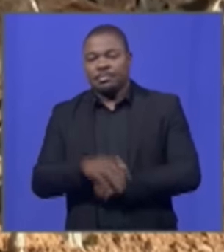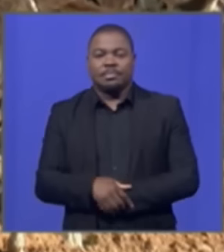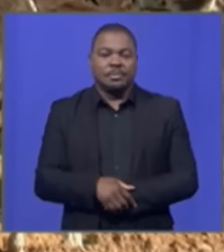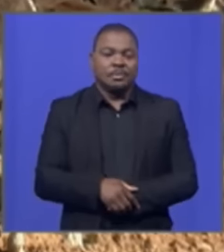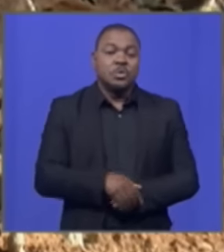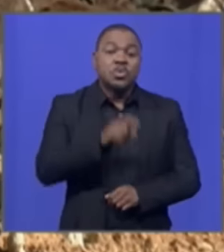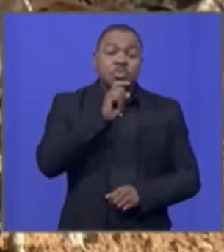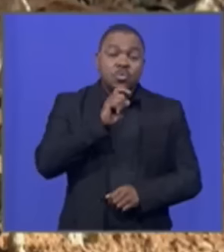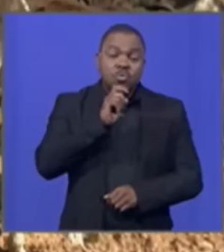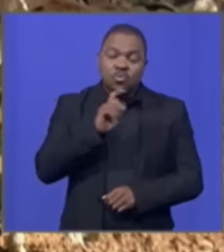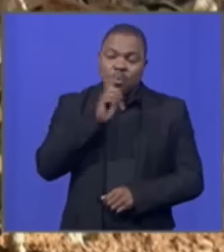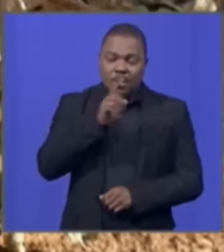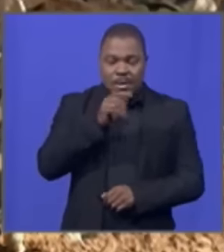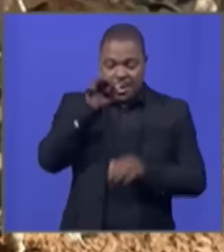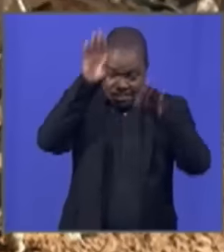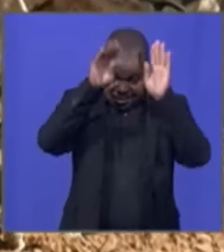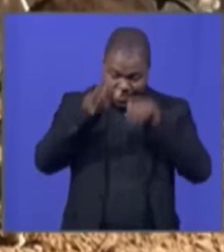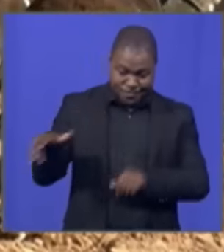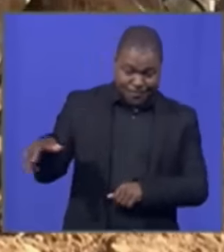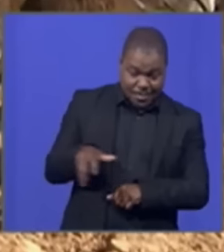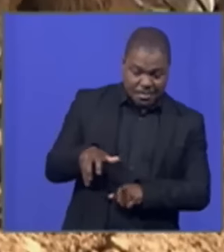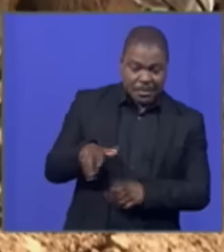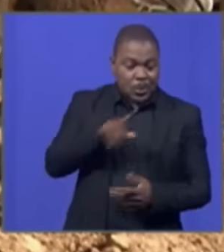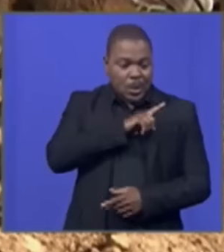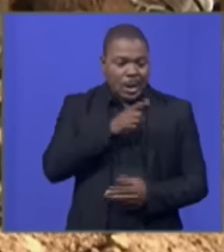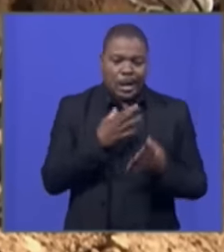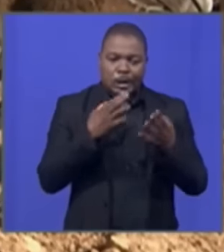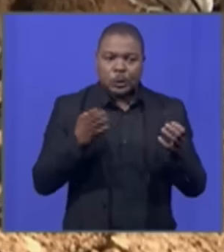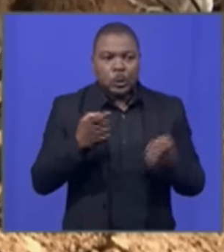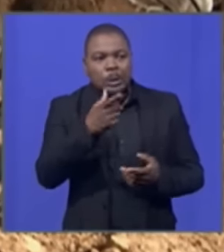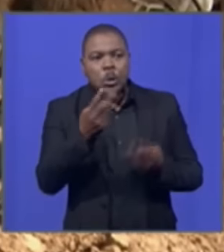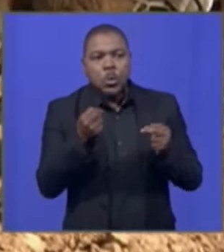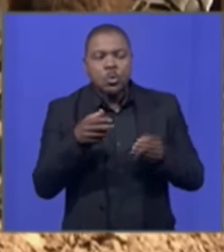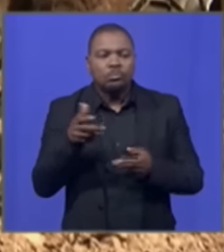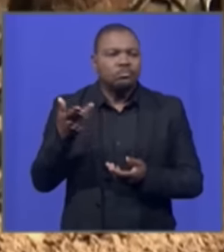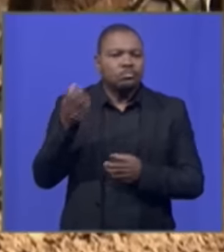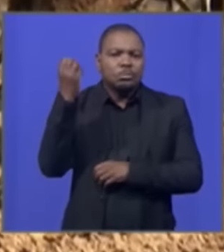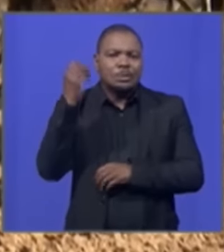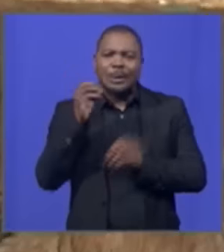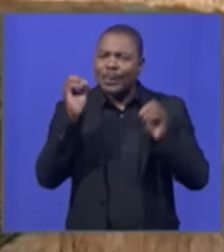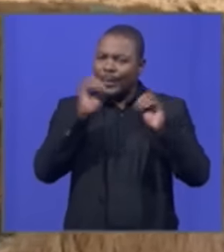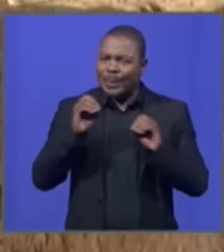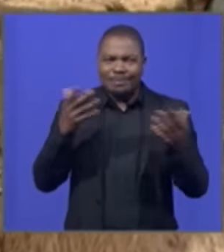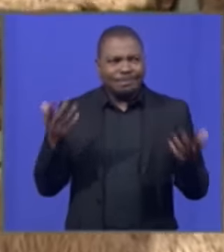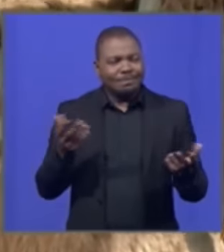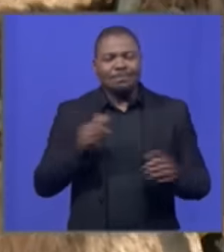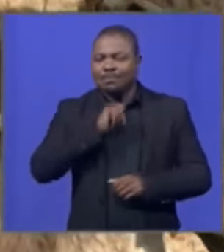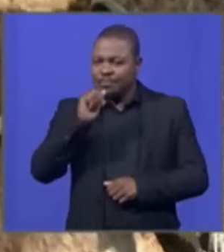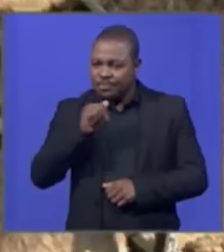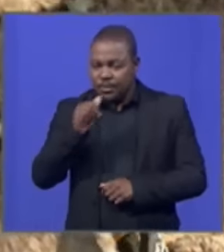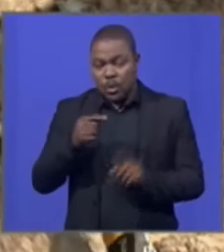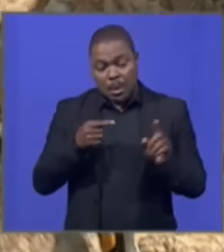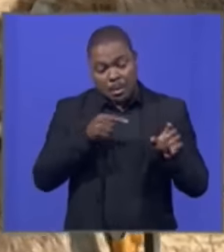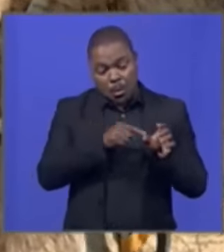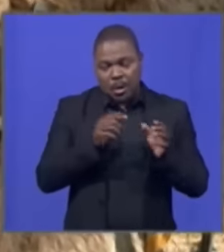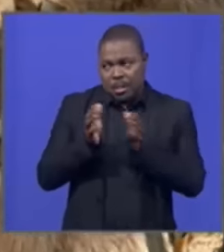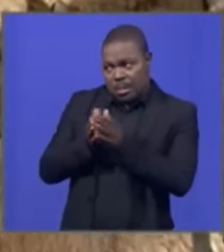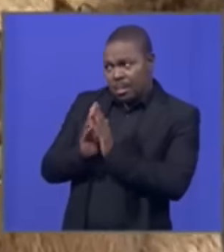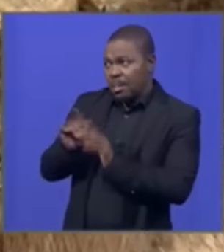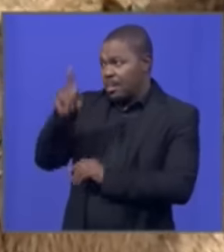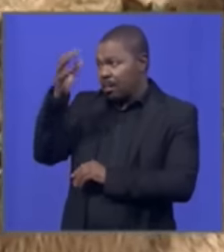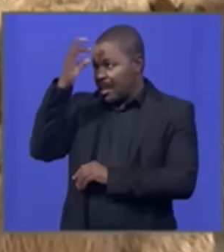ka ditonki go mo thusa go tlhoka didiriswa tsa sešweng tsa temo go diegisa phitlhelelo ya gagwe. Ba ikuela go puso go ba thusa